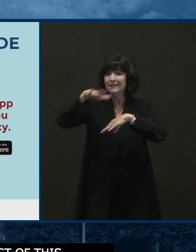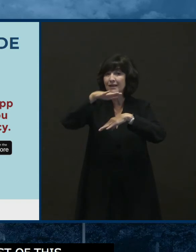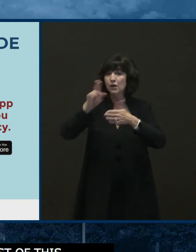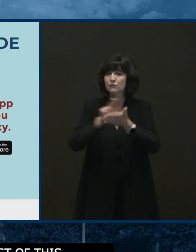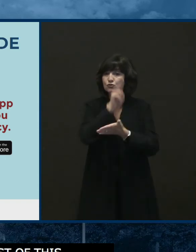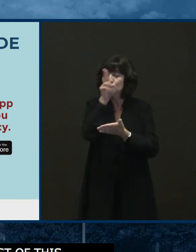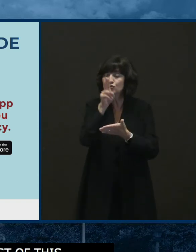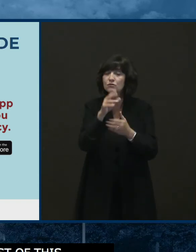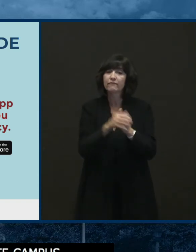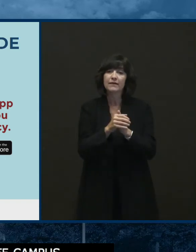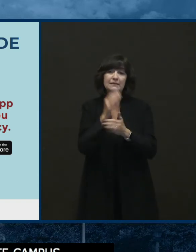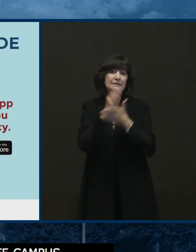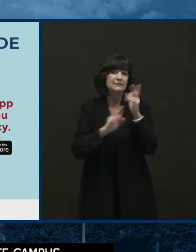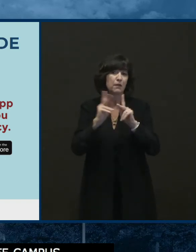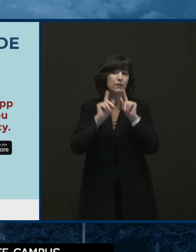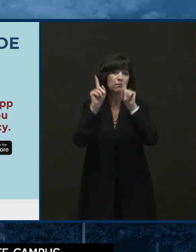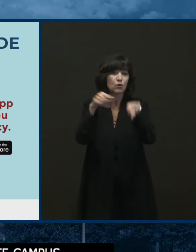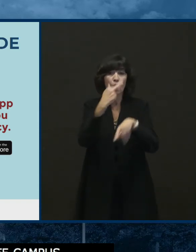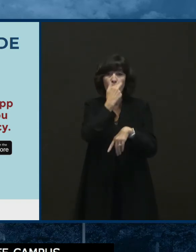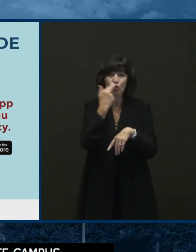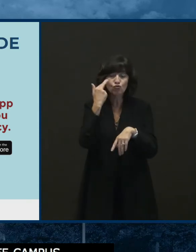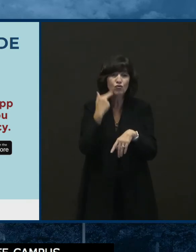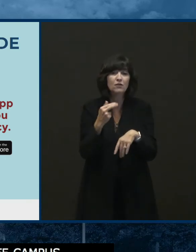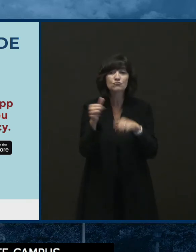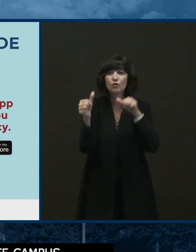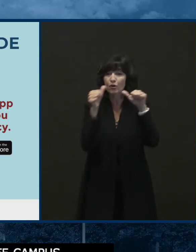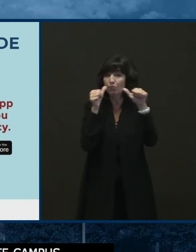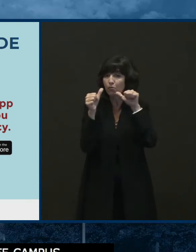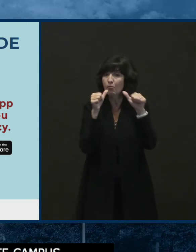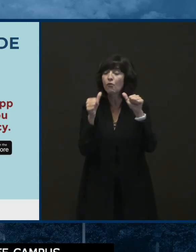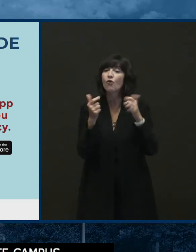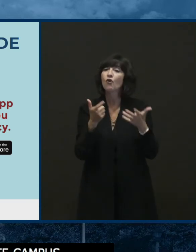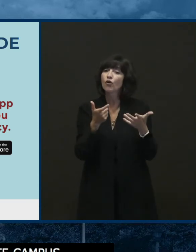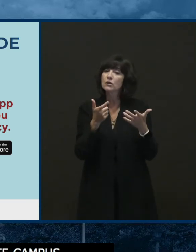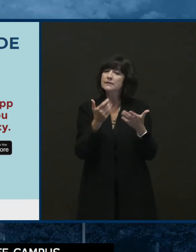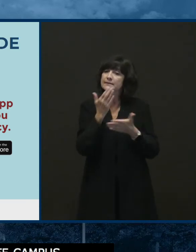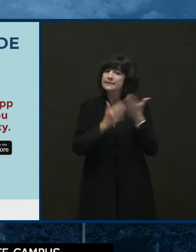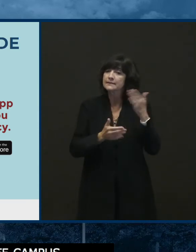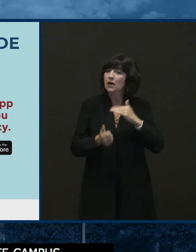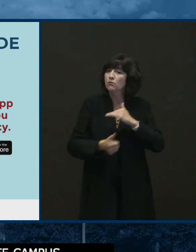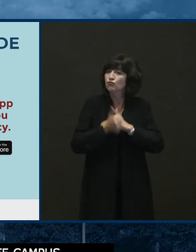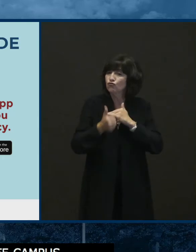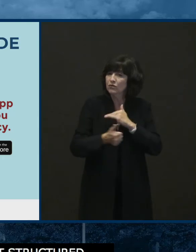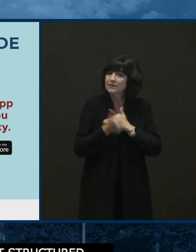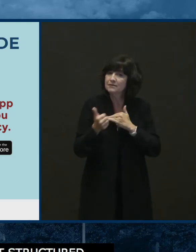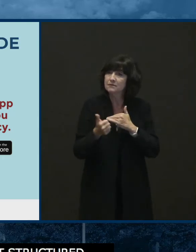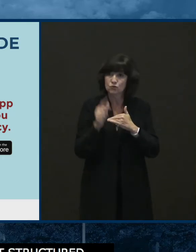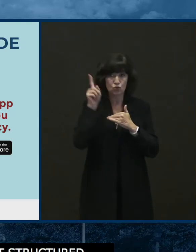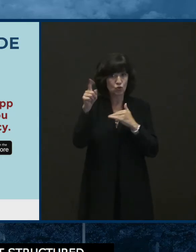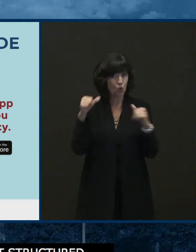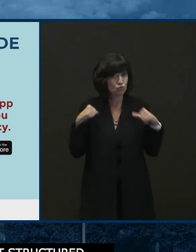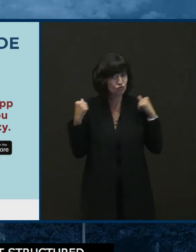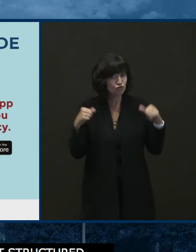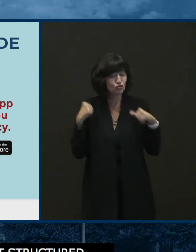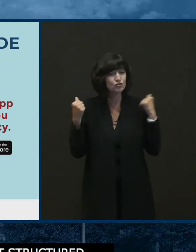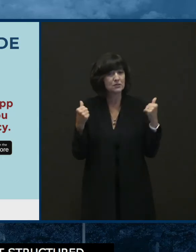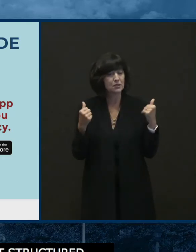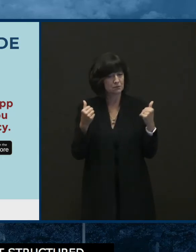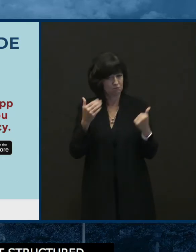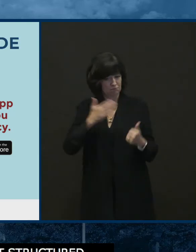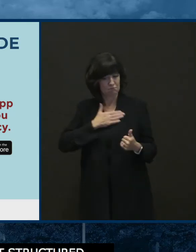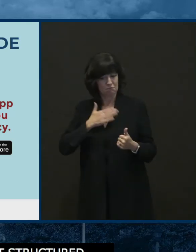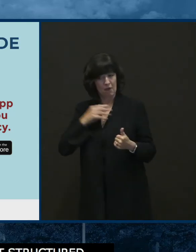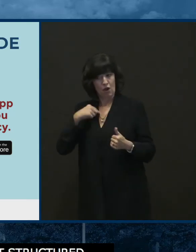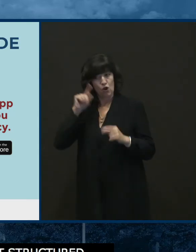restaurant, a bar, and even there's risk. And gyms, I know when I go into my gym and I see too